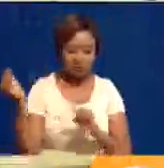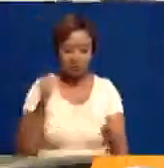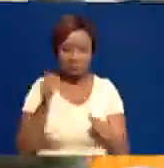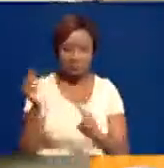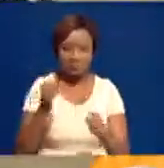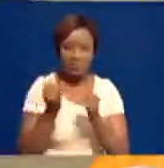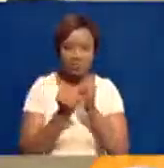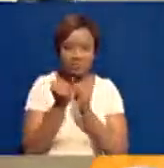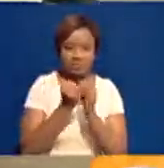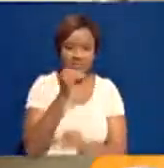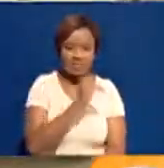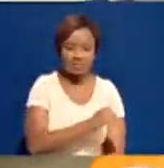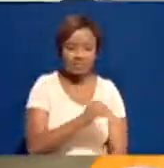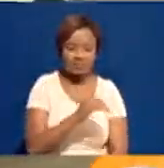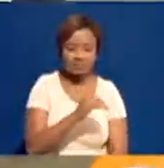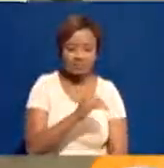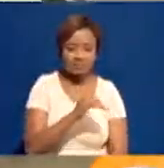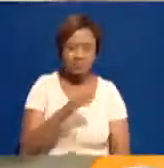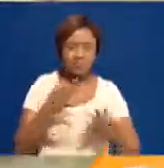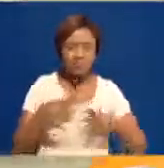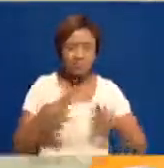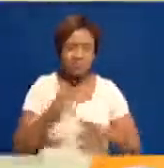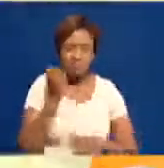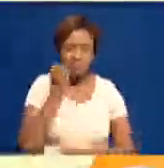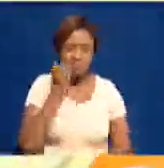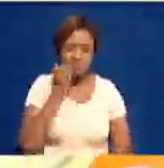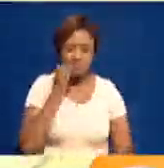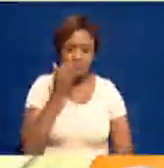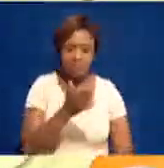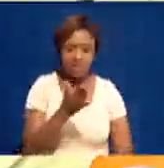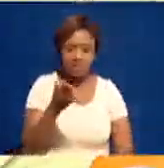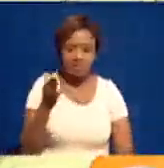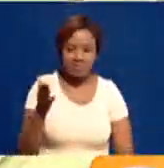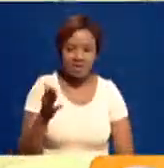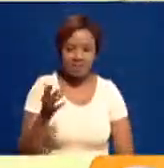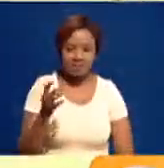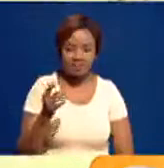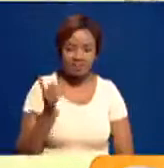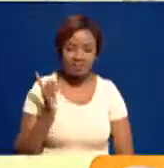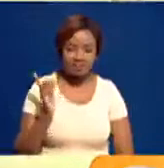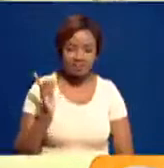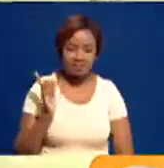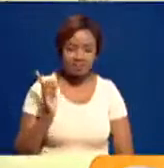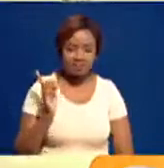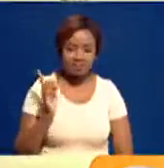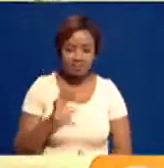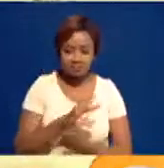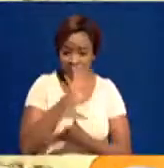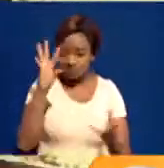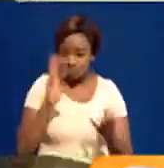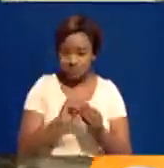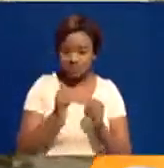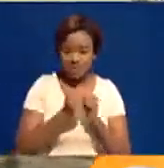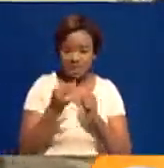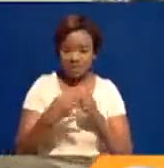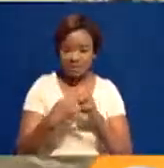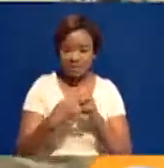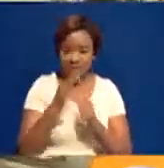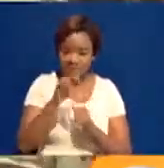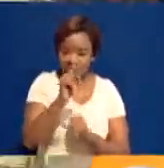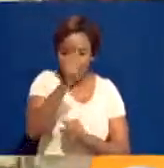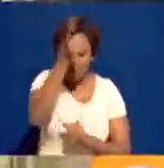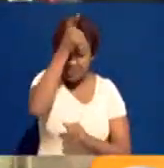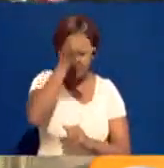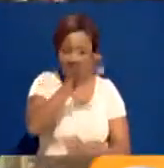Saturday evening with patients on board, one after the other. The 18 patients, all from Tirigoi village